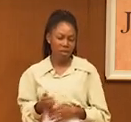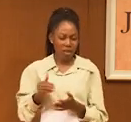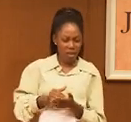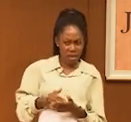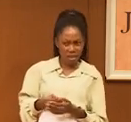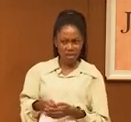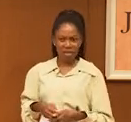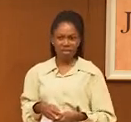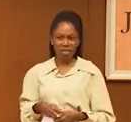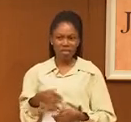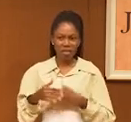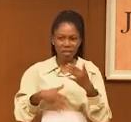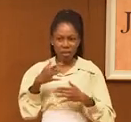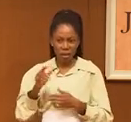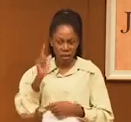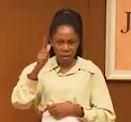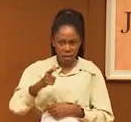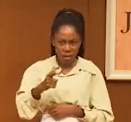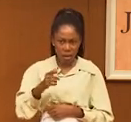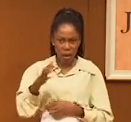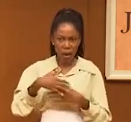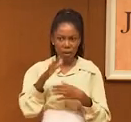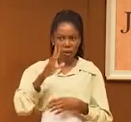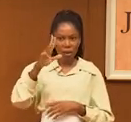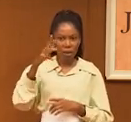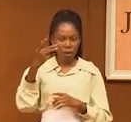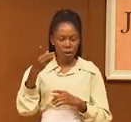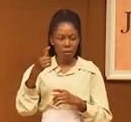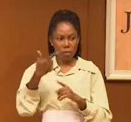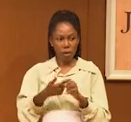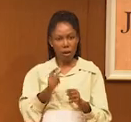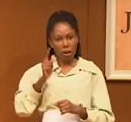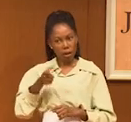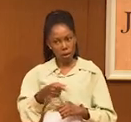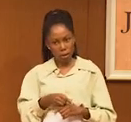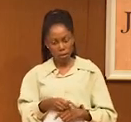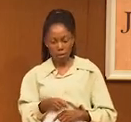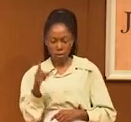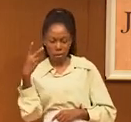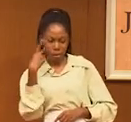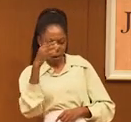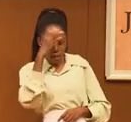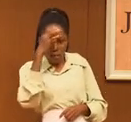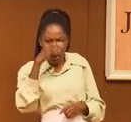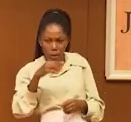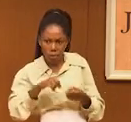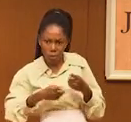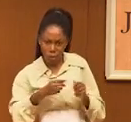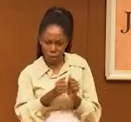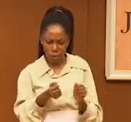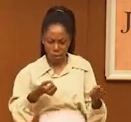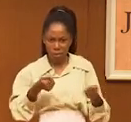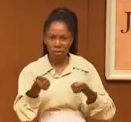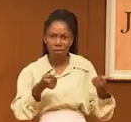2 or 3 months later, I saw him bought a car. Though he didn't tell me that he was going to buy a car. I saw him with a car. And I